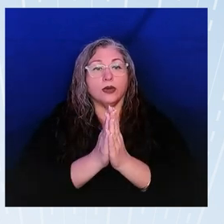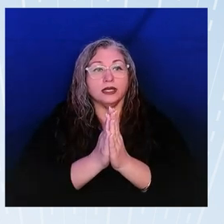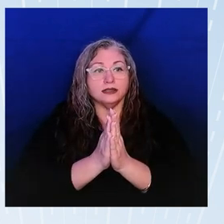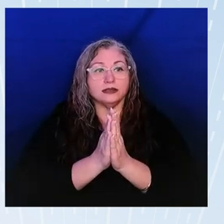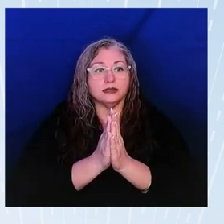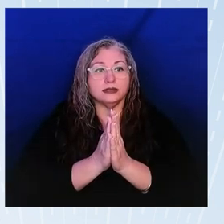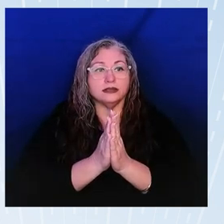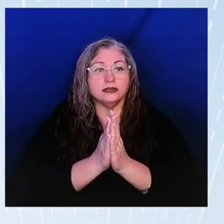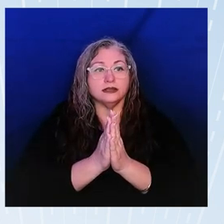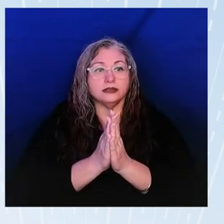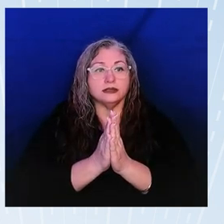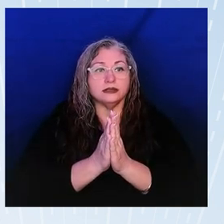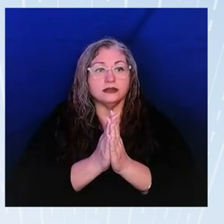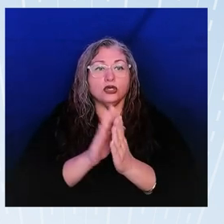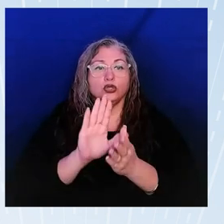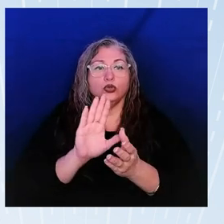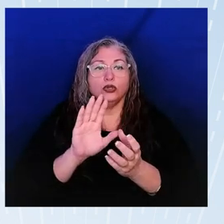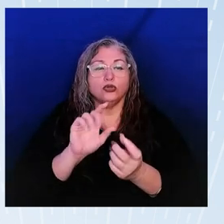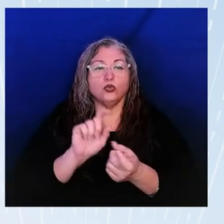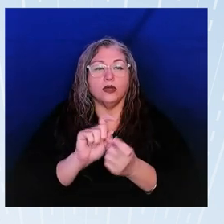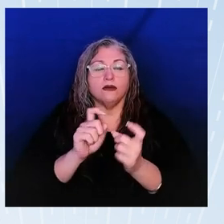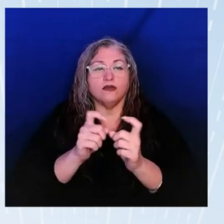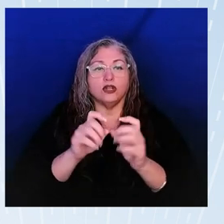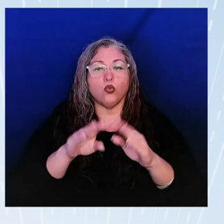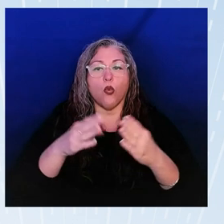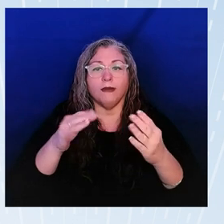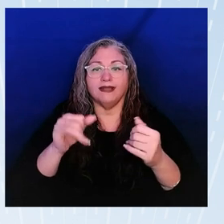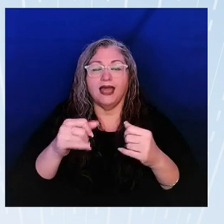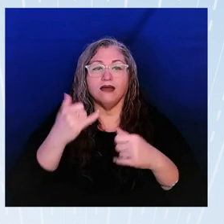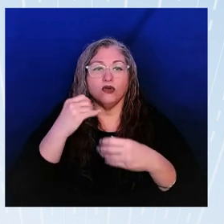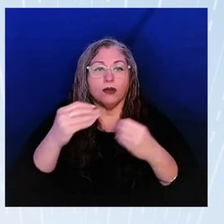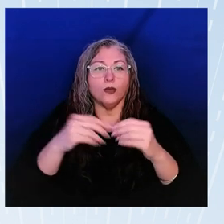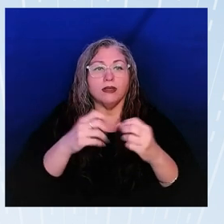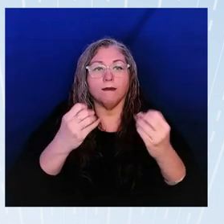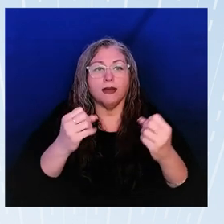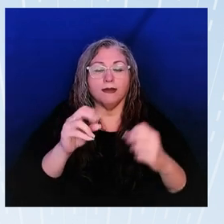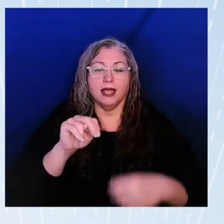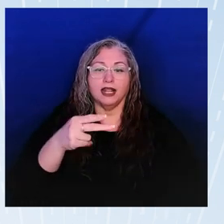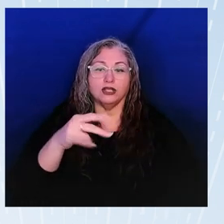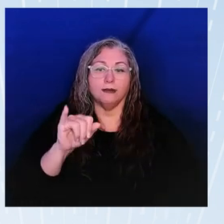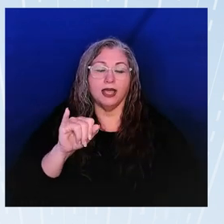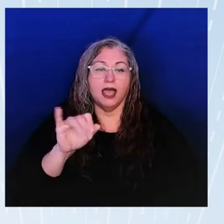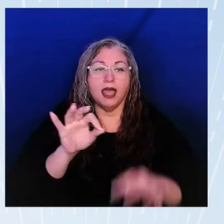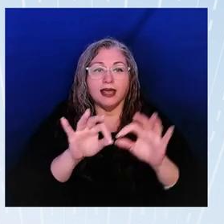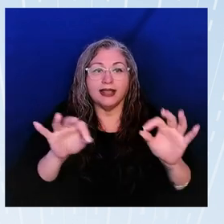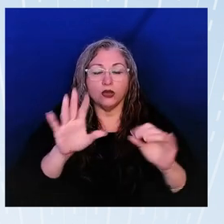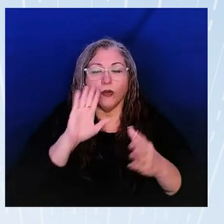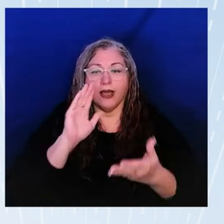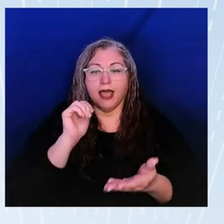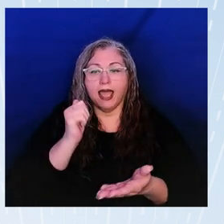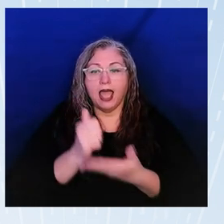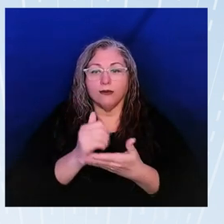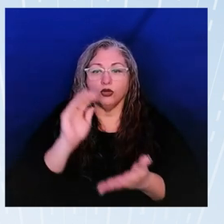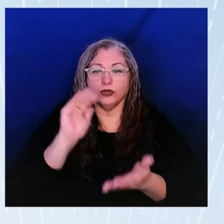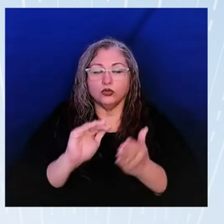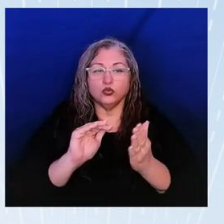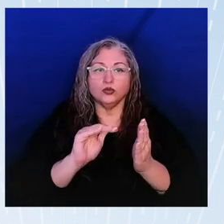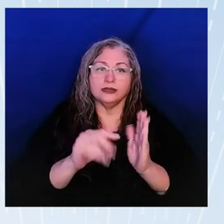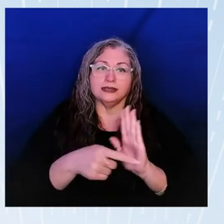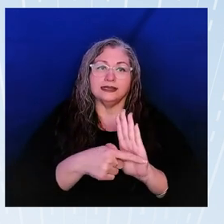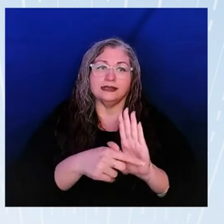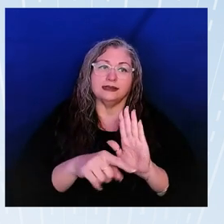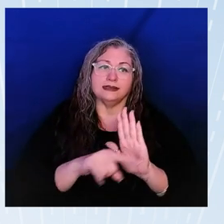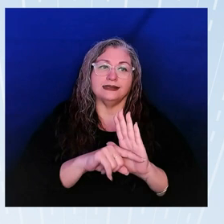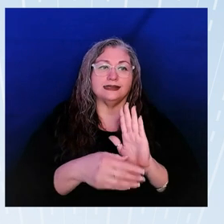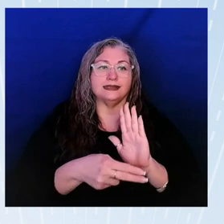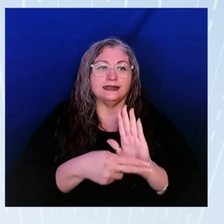line, offering the service in multiple AA and NHPI languages would help to reduce the stigma surrounding mental health and substance use